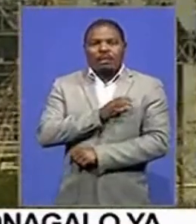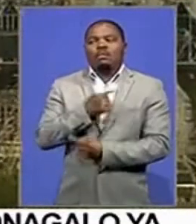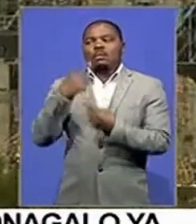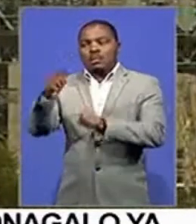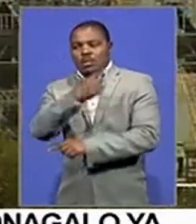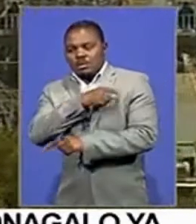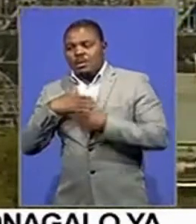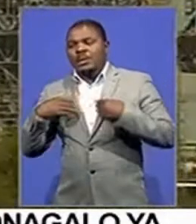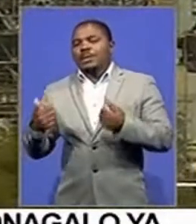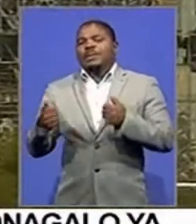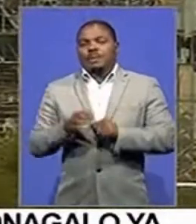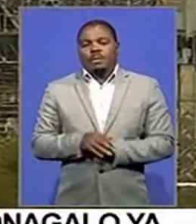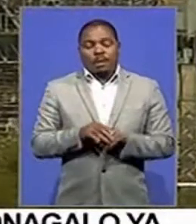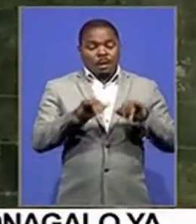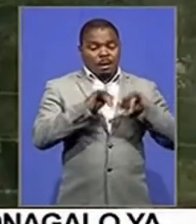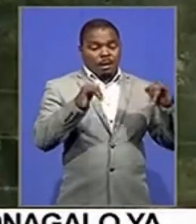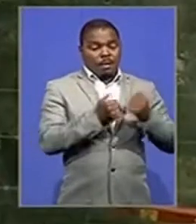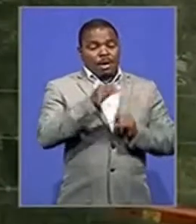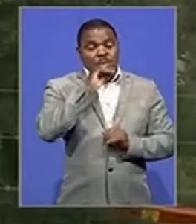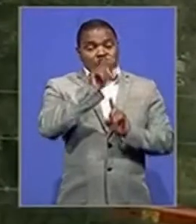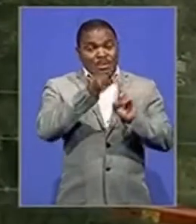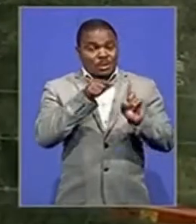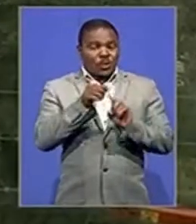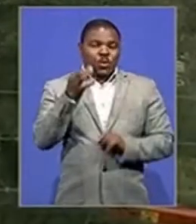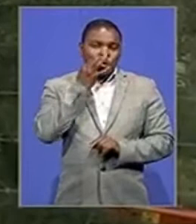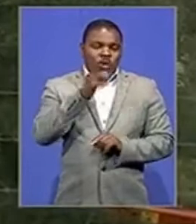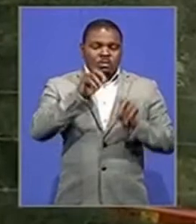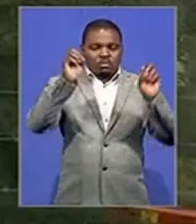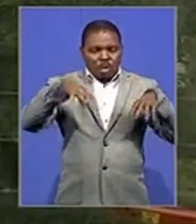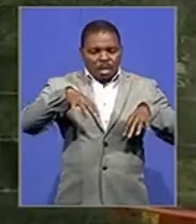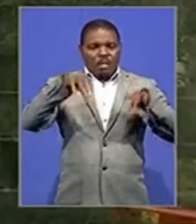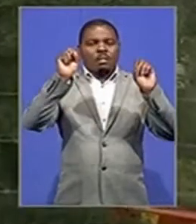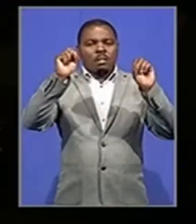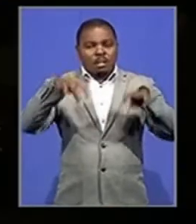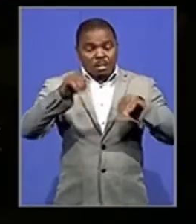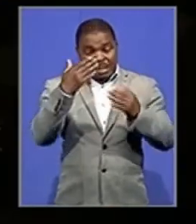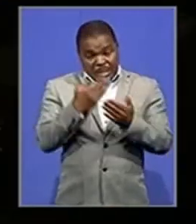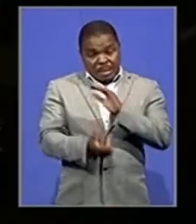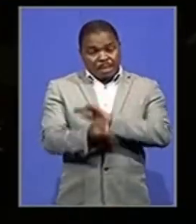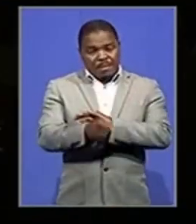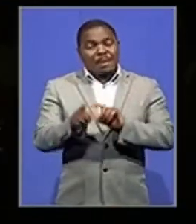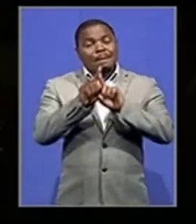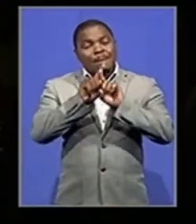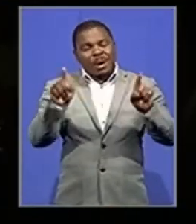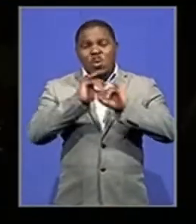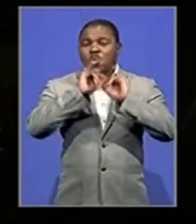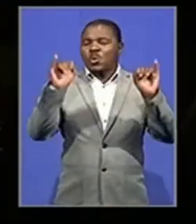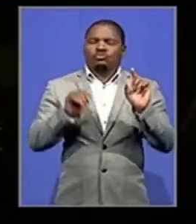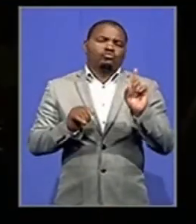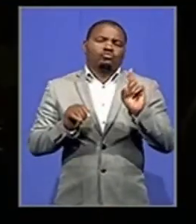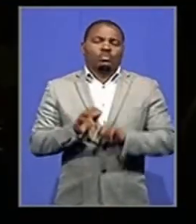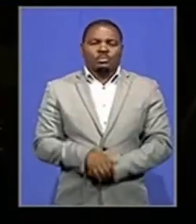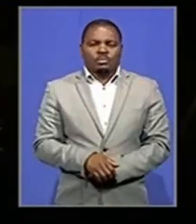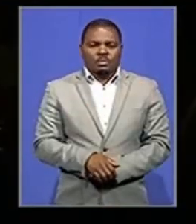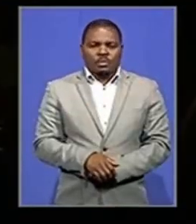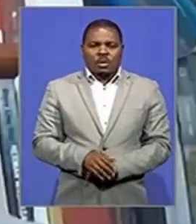Go ya ka mmoleledi wa khamphane go kgaogagwa ga motlakase go ka bakwago ke tiragalo yeo e ka ba go seng kalokalo. We are